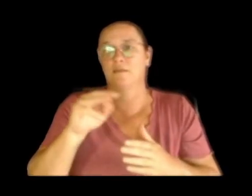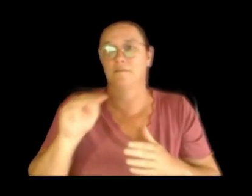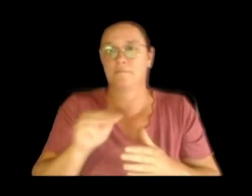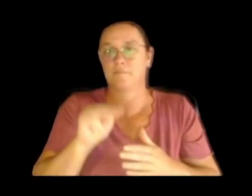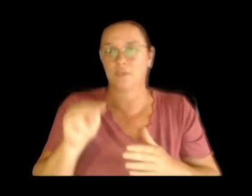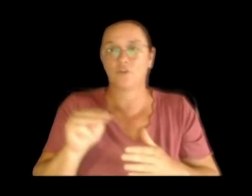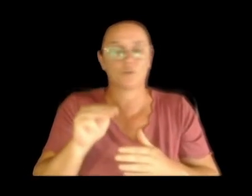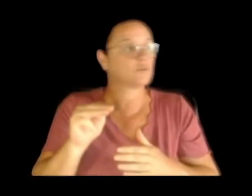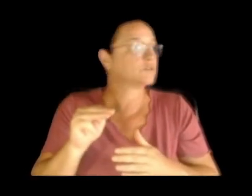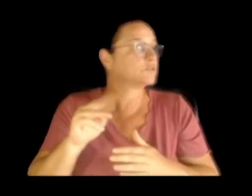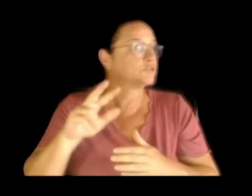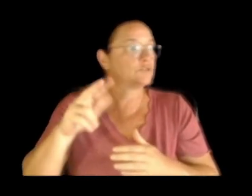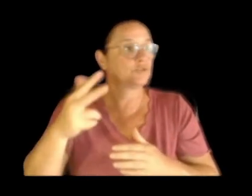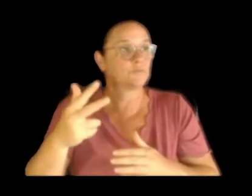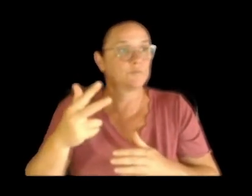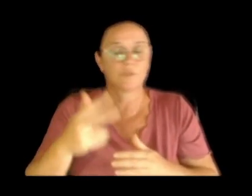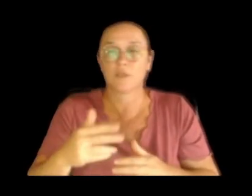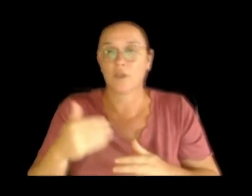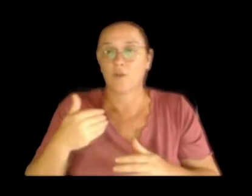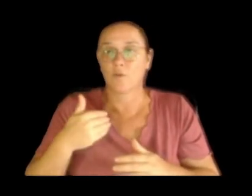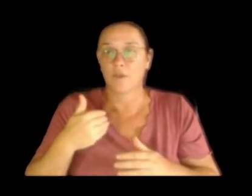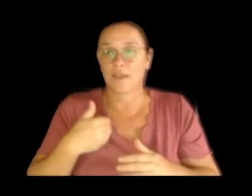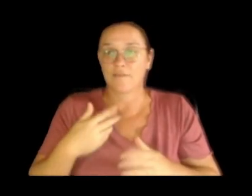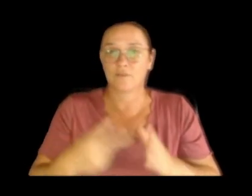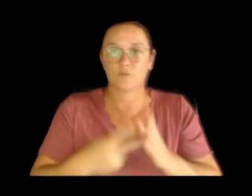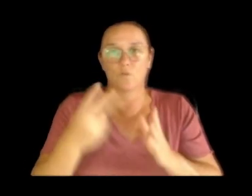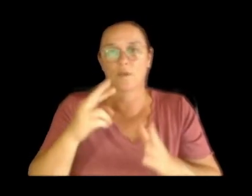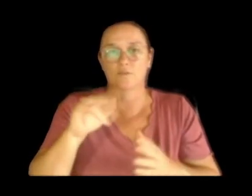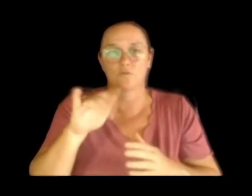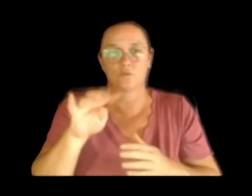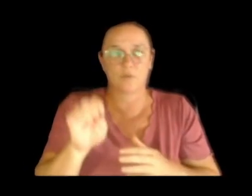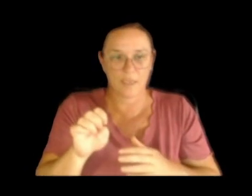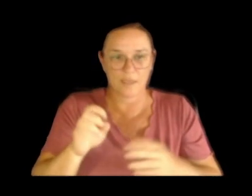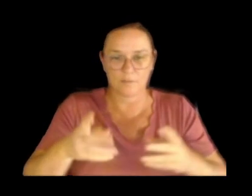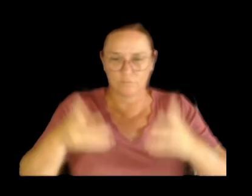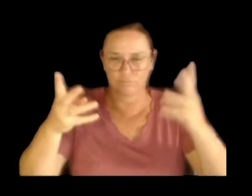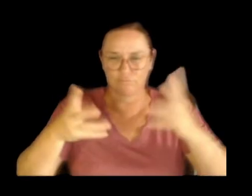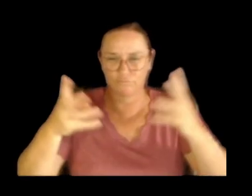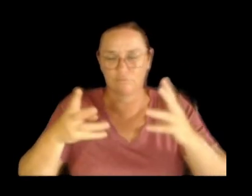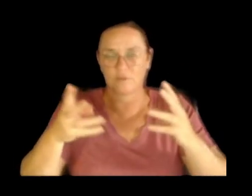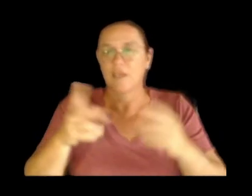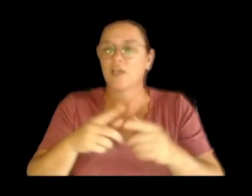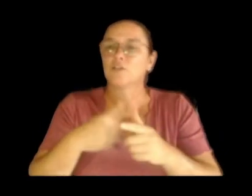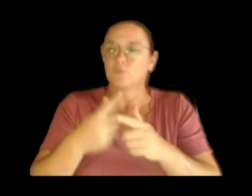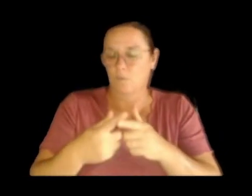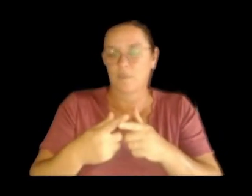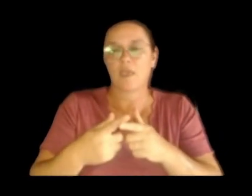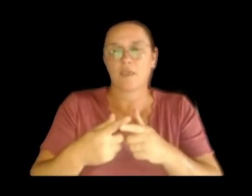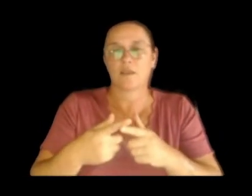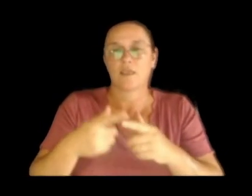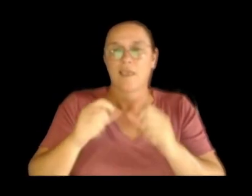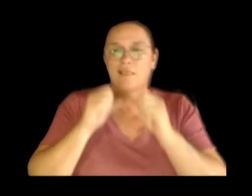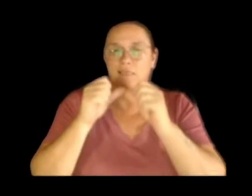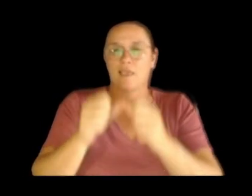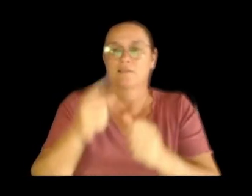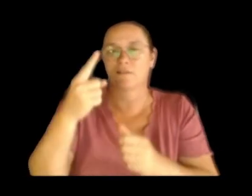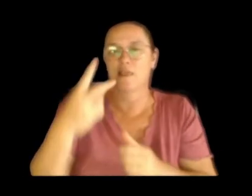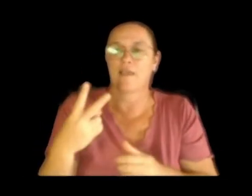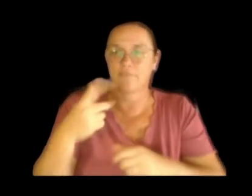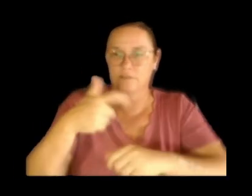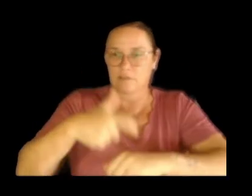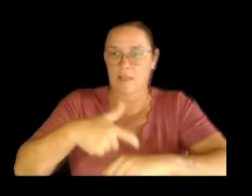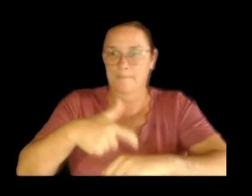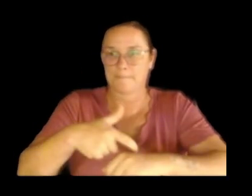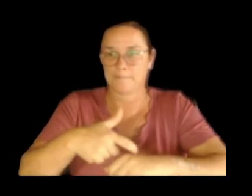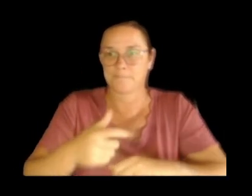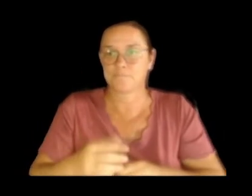volume at twice the rate, that is why the eruption lasted half as long as usual. This episode, I should say, of the eruption lasting